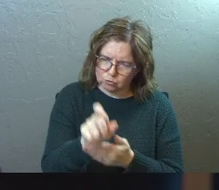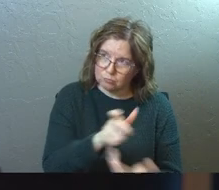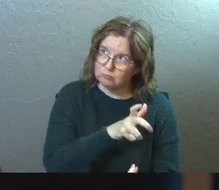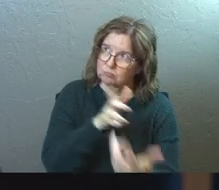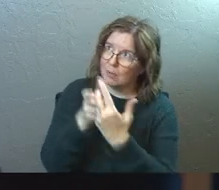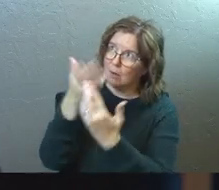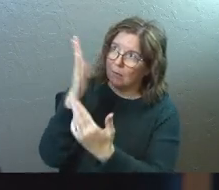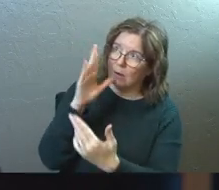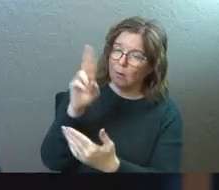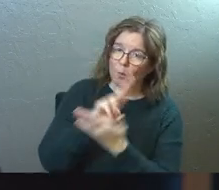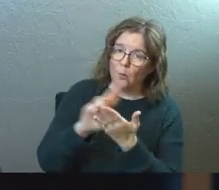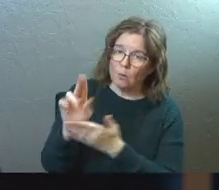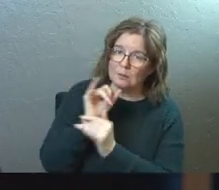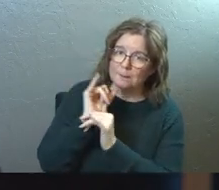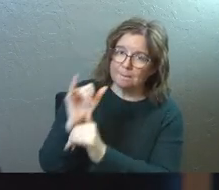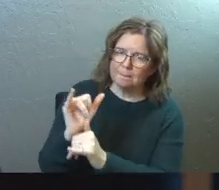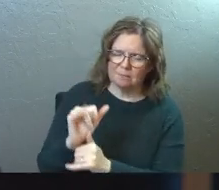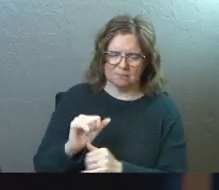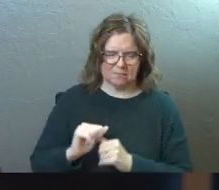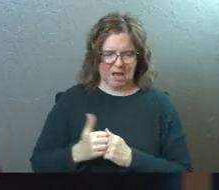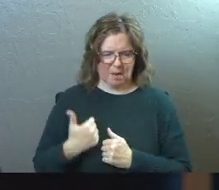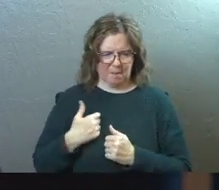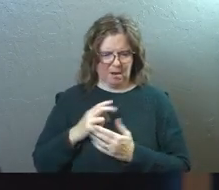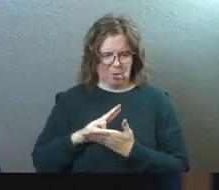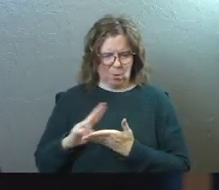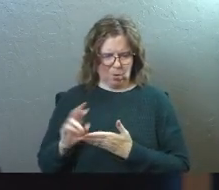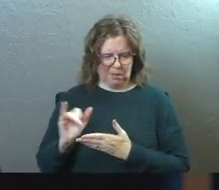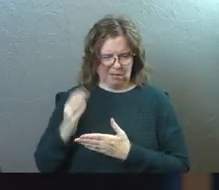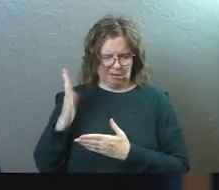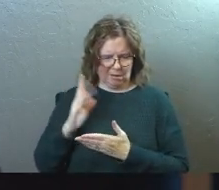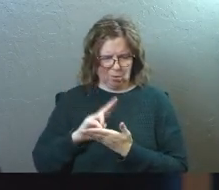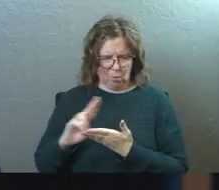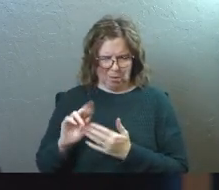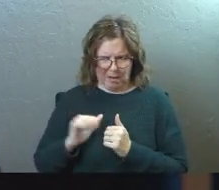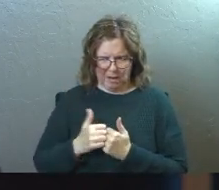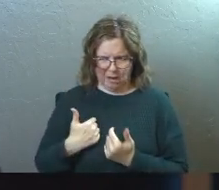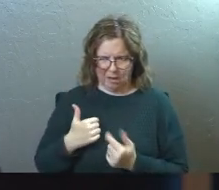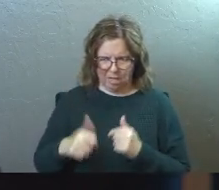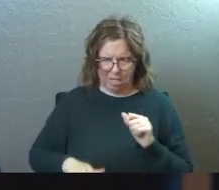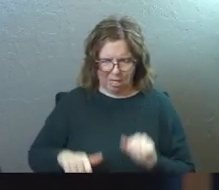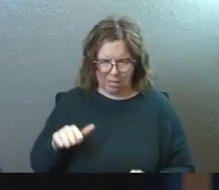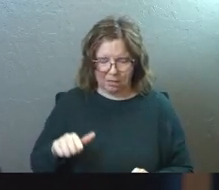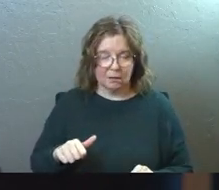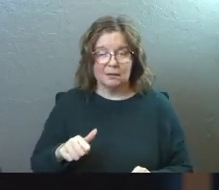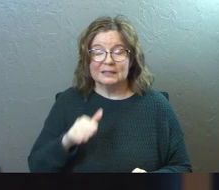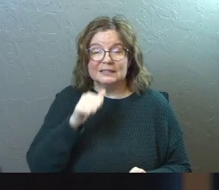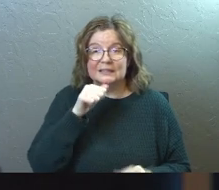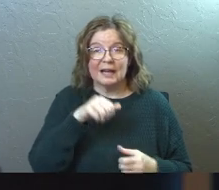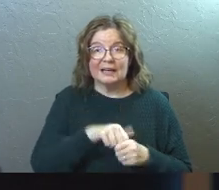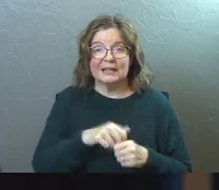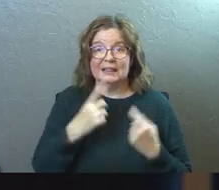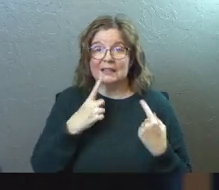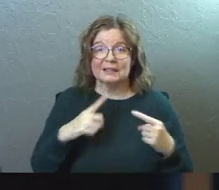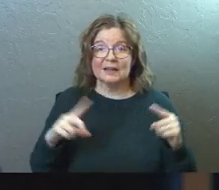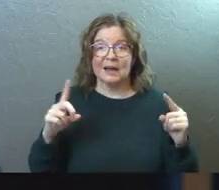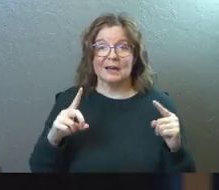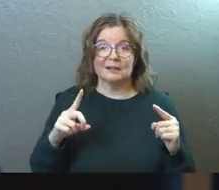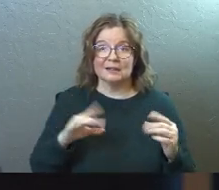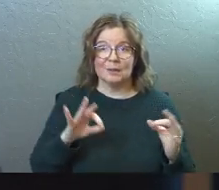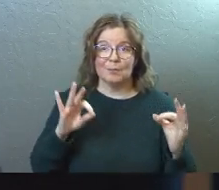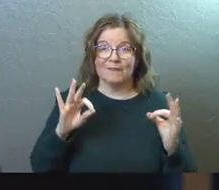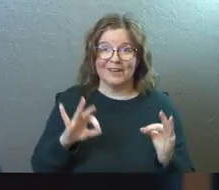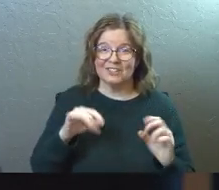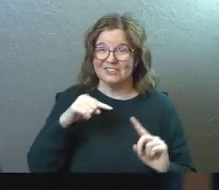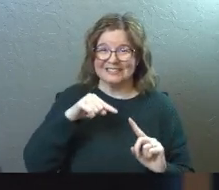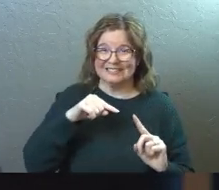is holy. And you're like, how am I supposed to be holy like God is holy, Peter? It's not in the accomplishment and the